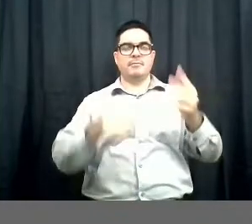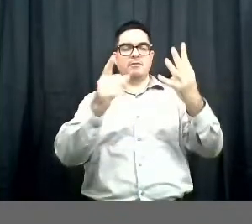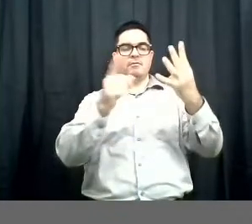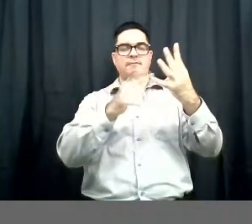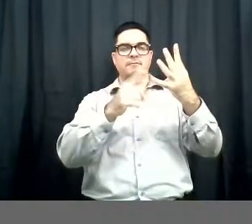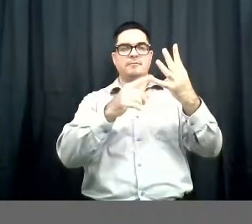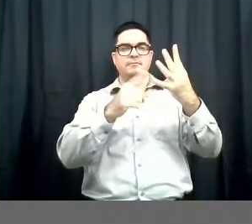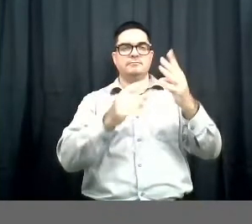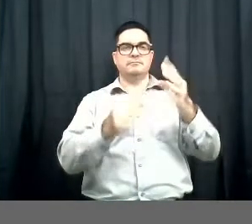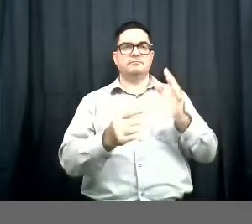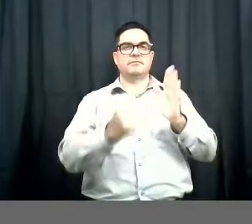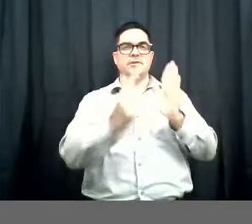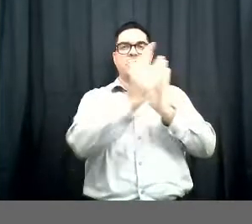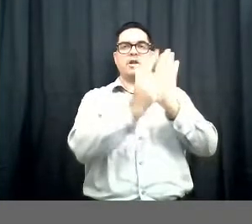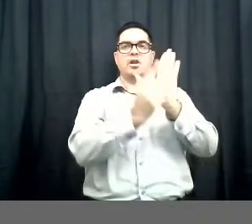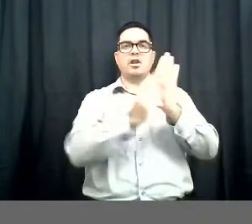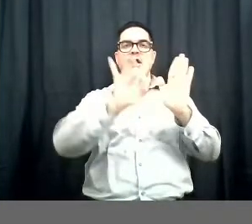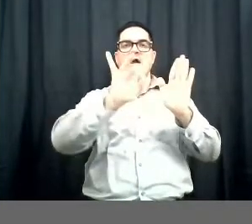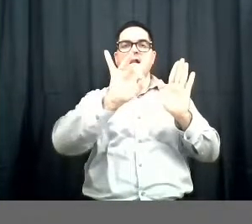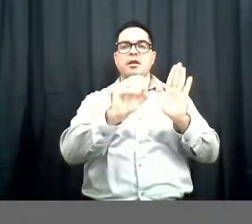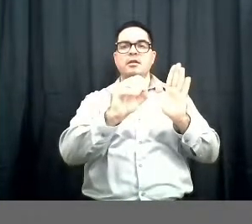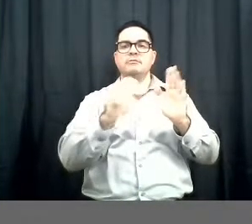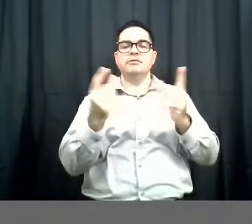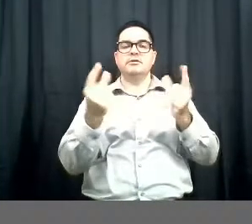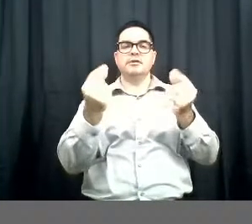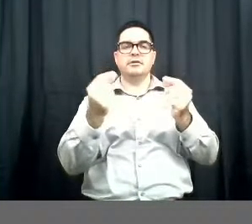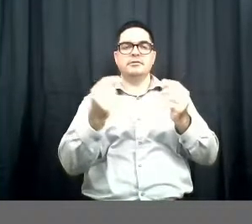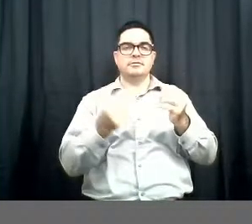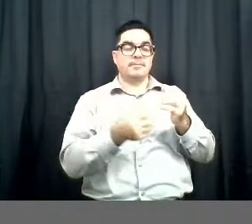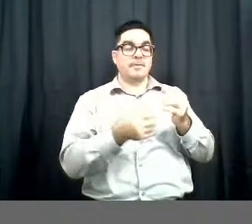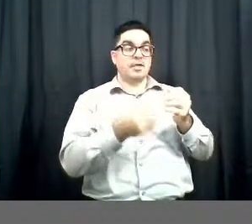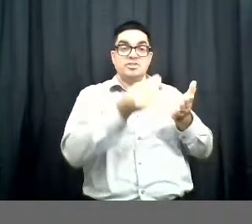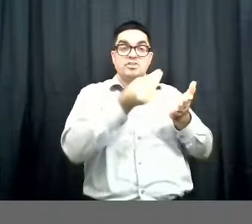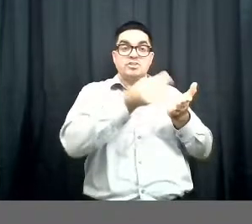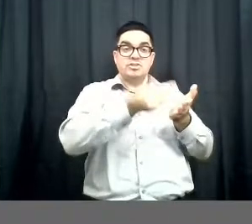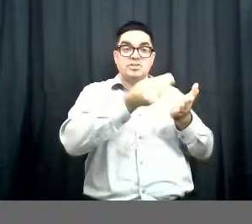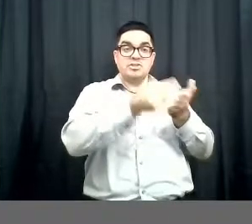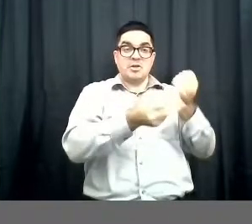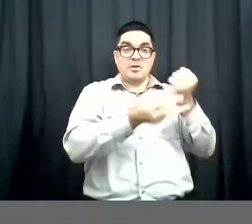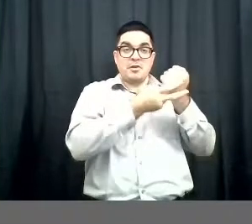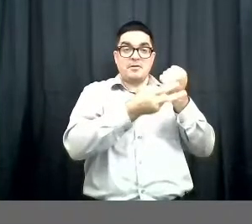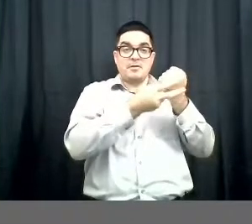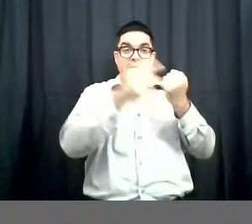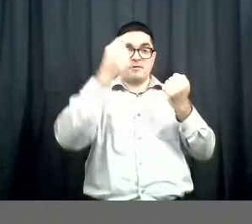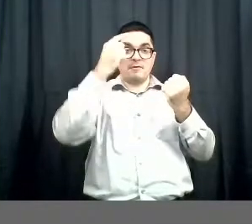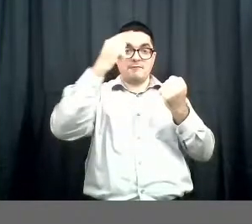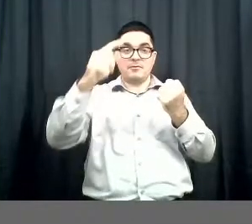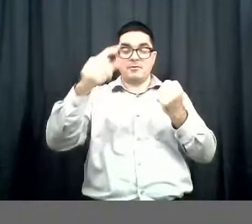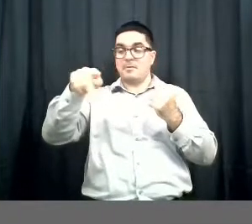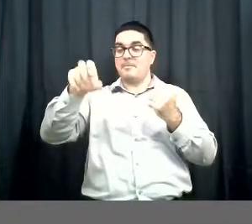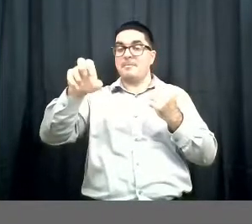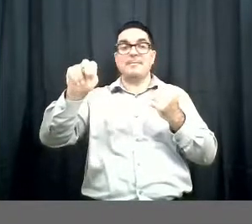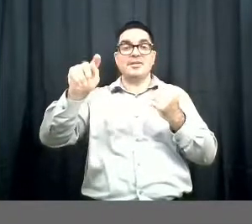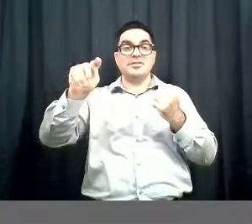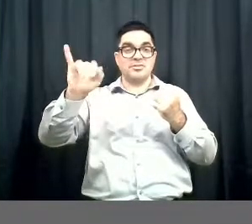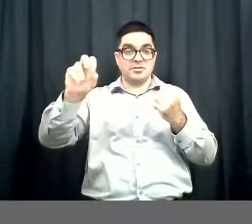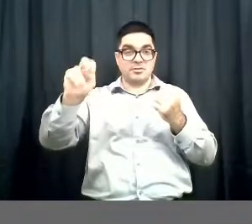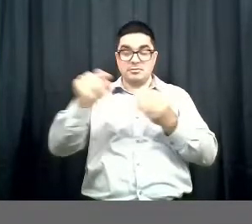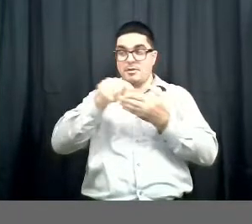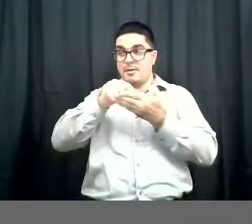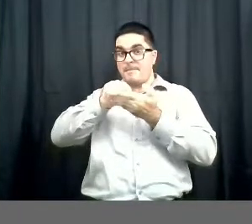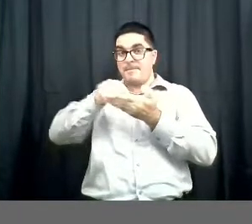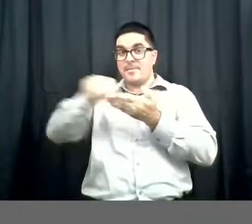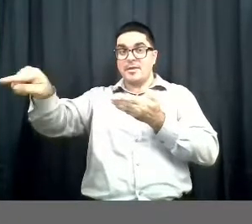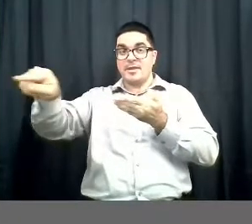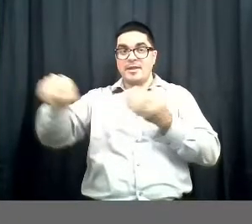essence, actually unfreezes a frozen pension system. And this is important to note because it was the government that froze the benefits